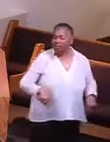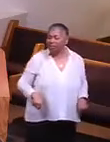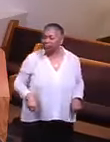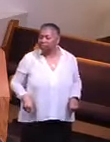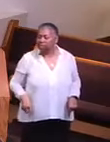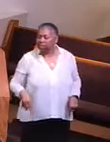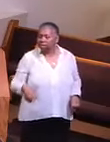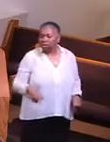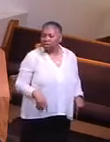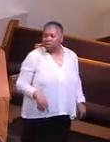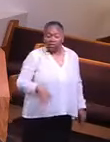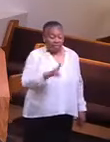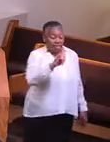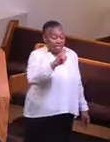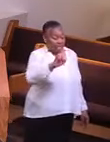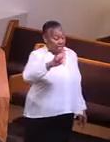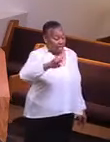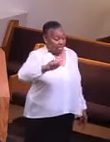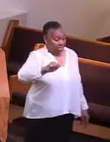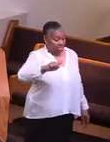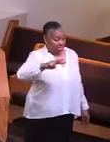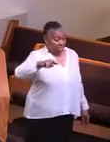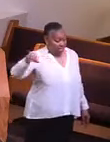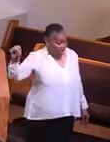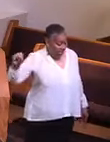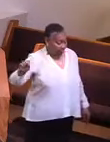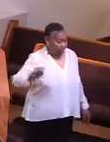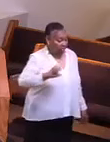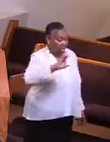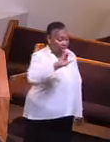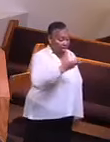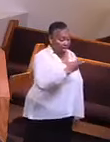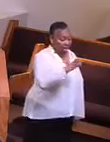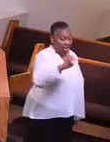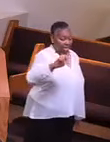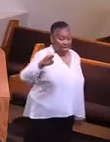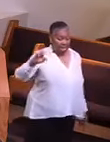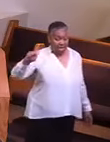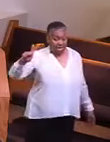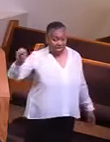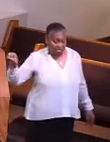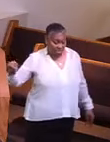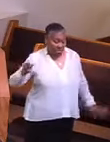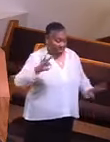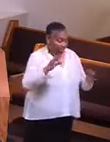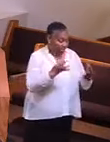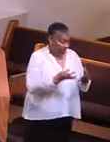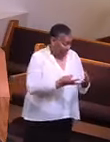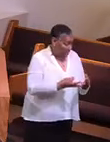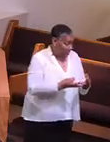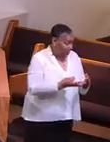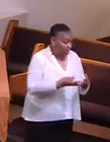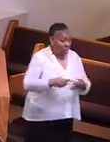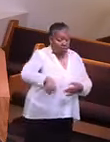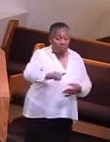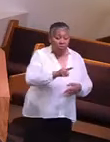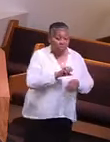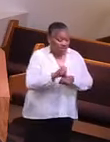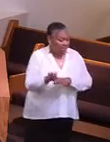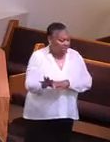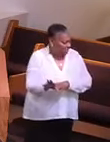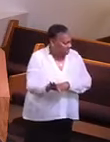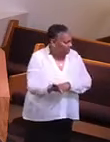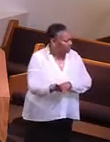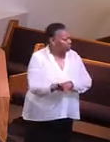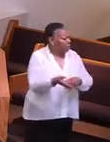of the Davis family, the Chiefs family, for those in central prayers, for those that showed up on this day, we do appreciate you